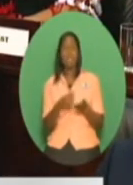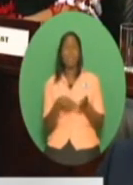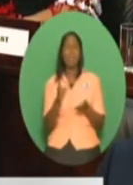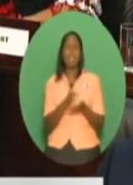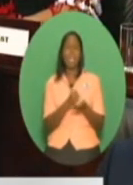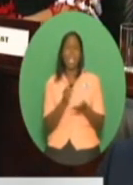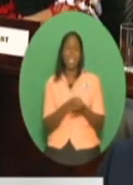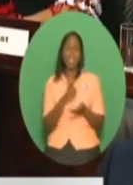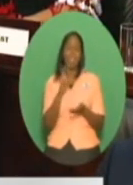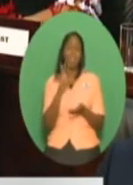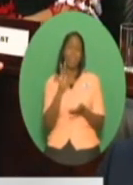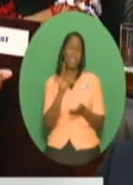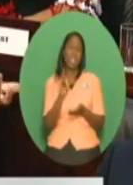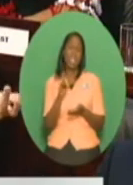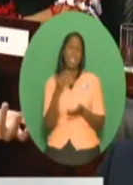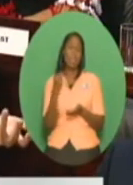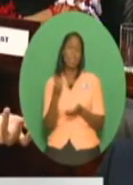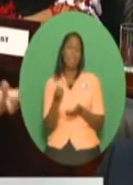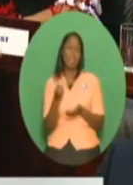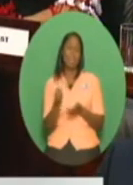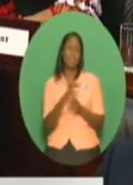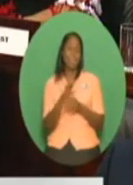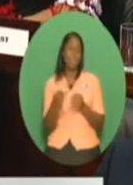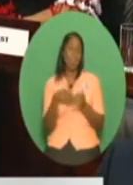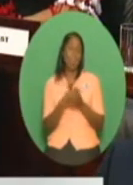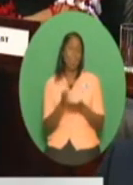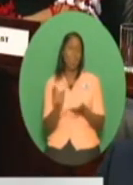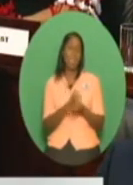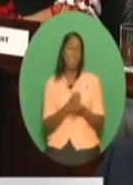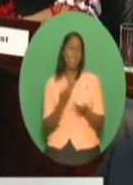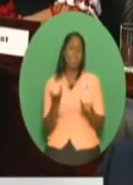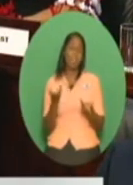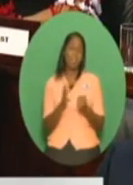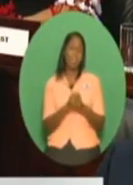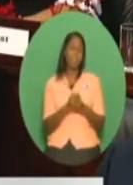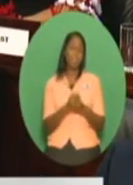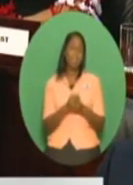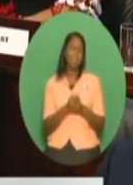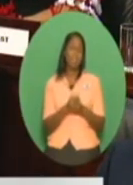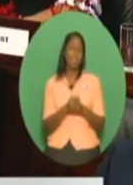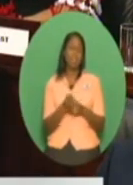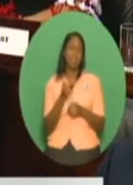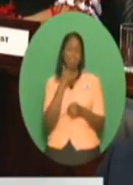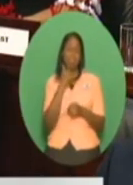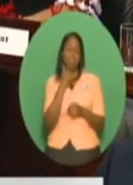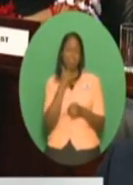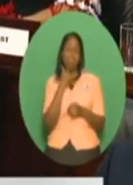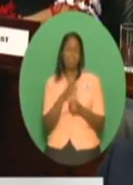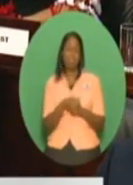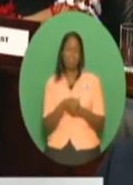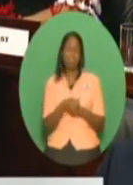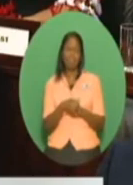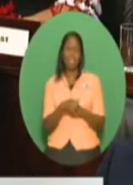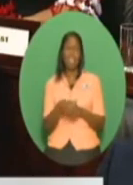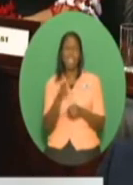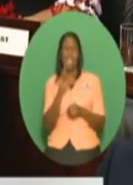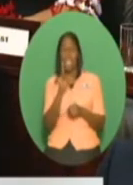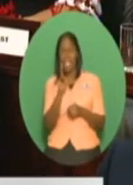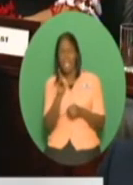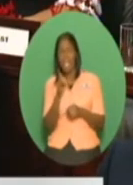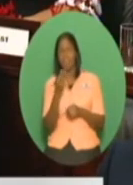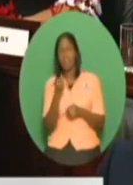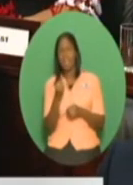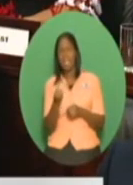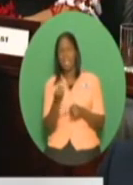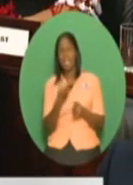million. So we're getting $48 million from the devices in the private members club, and we're getting $8 million from the